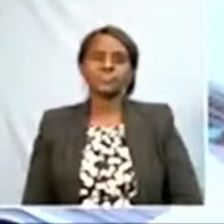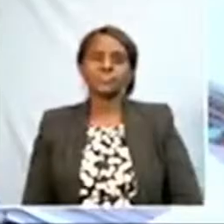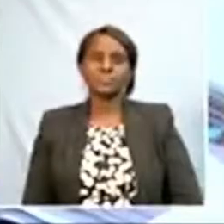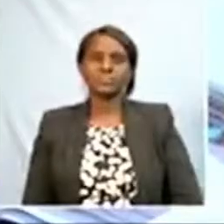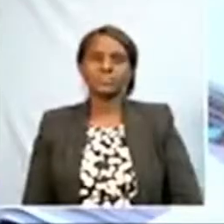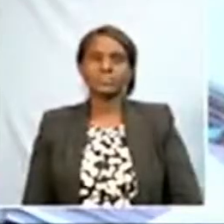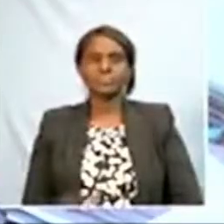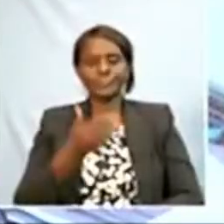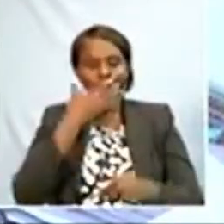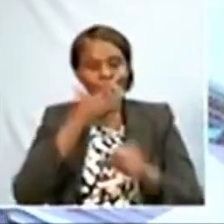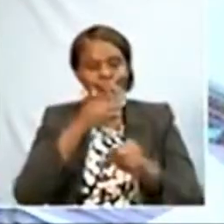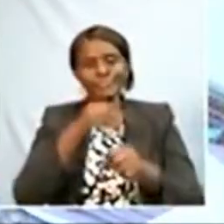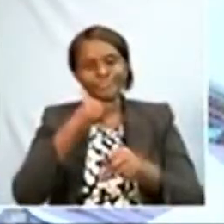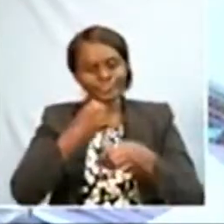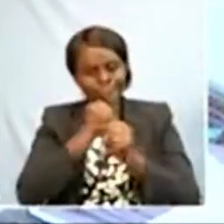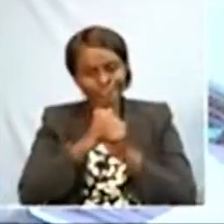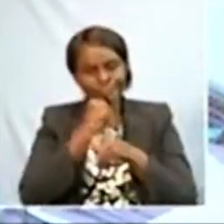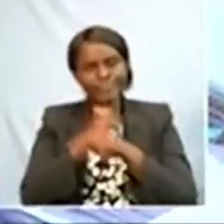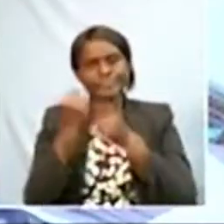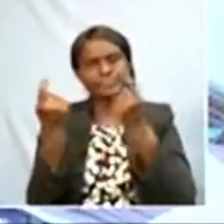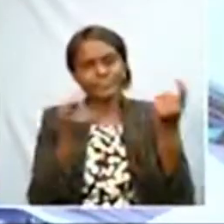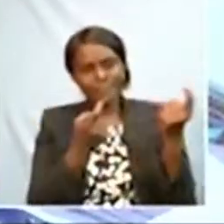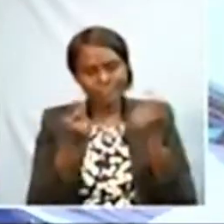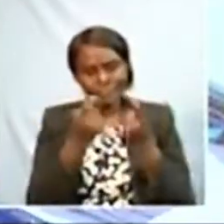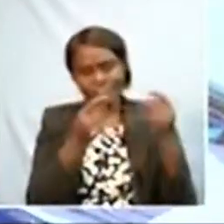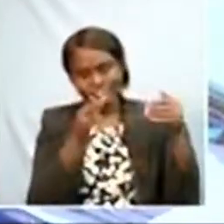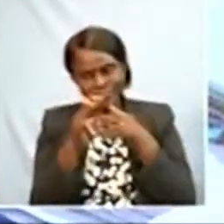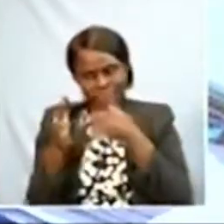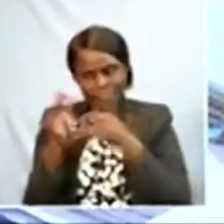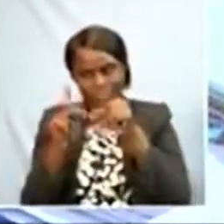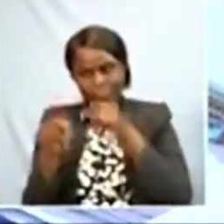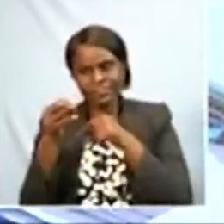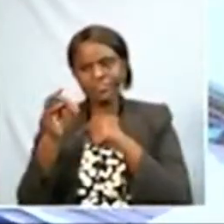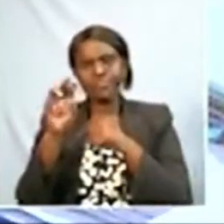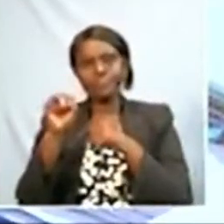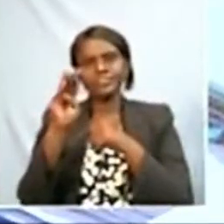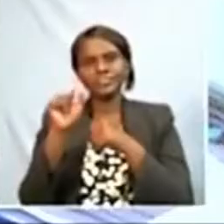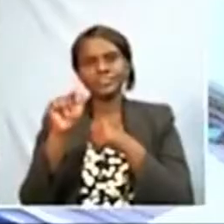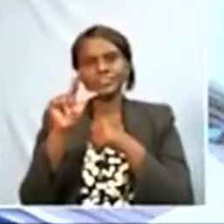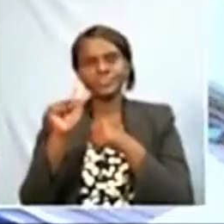you are committing sin against the people of MBALA.